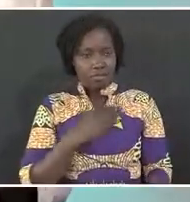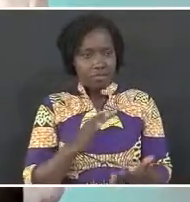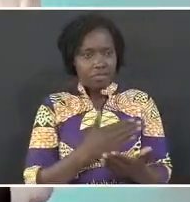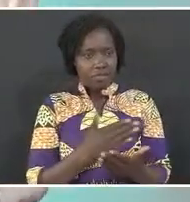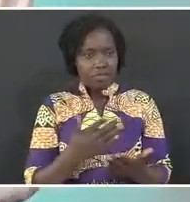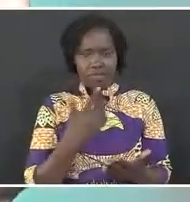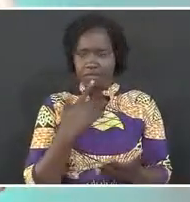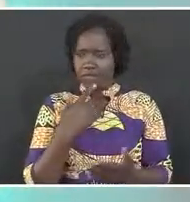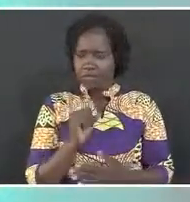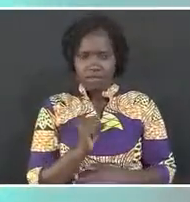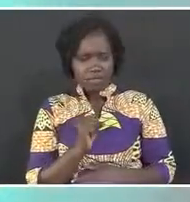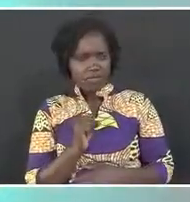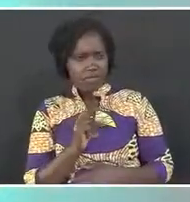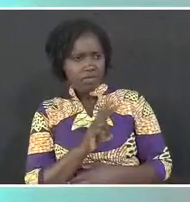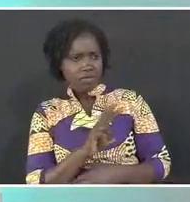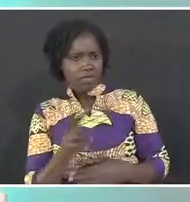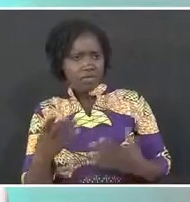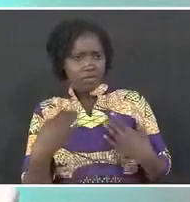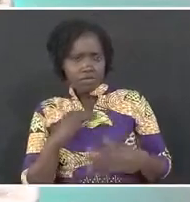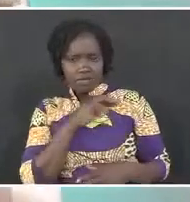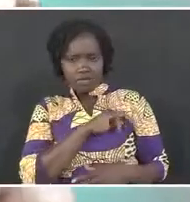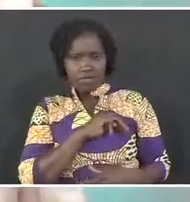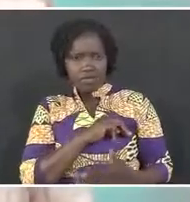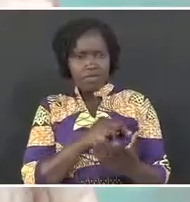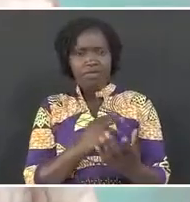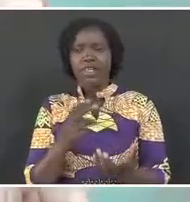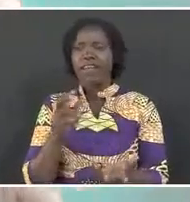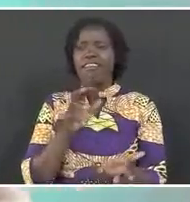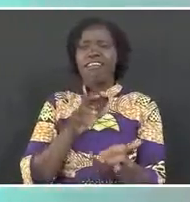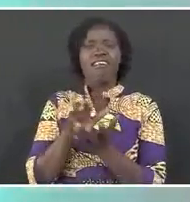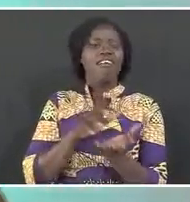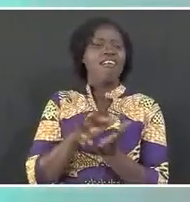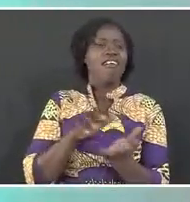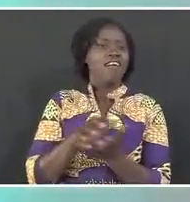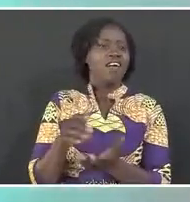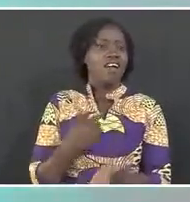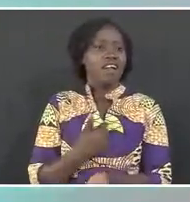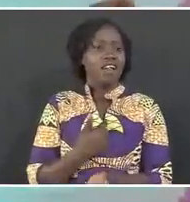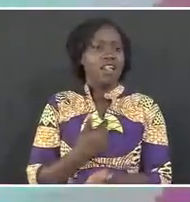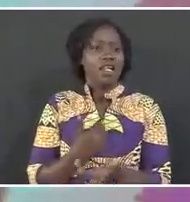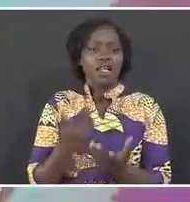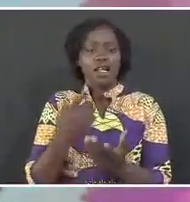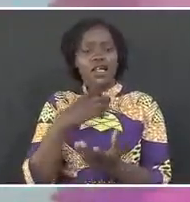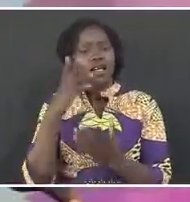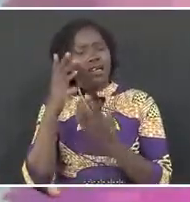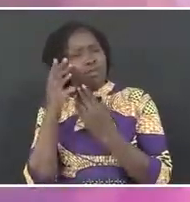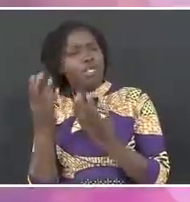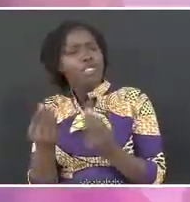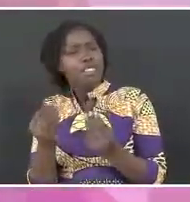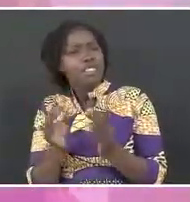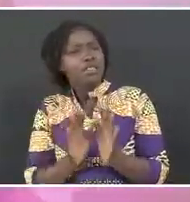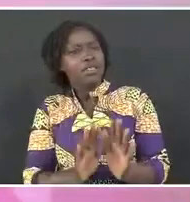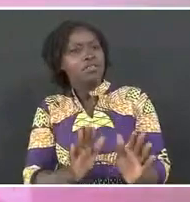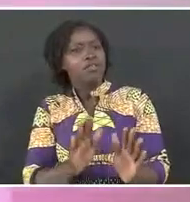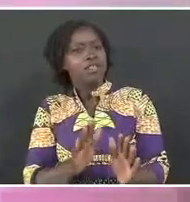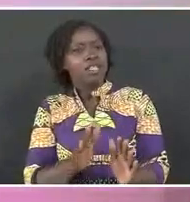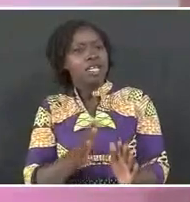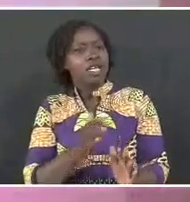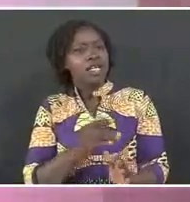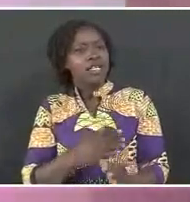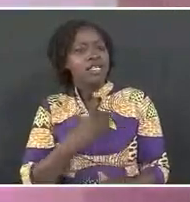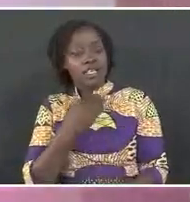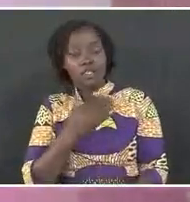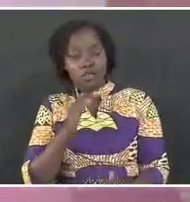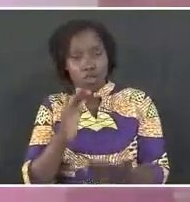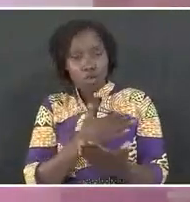am seeing what the people who are in that mission laughing. The mattresses were reserved for the guest choir.